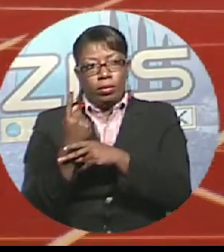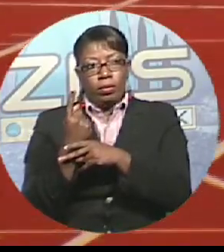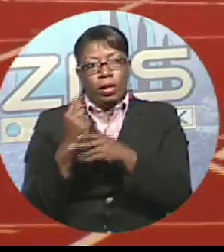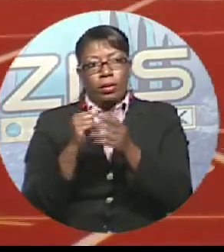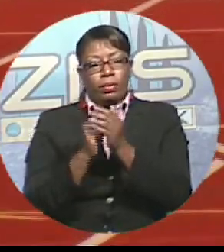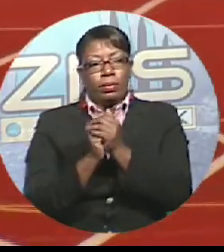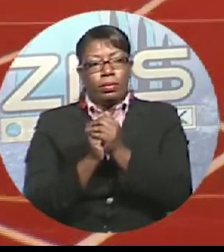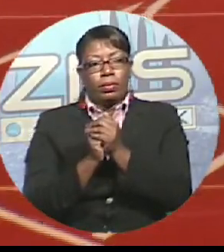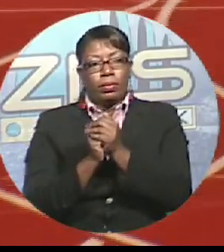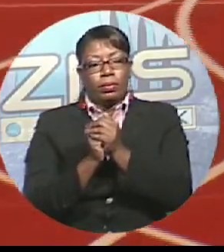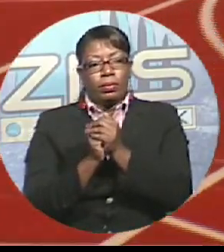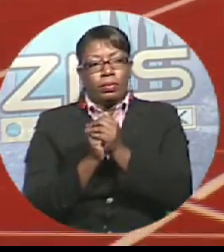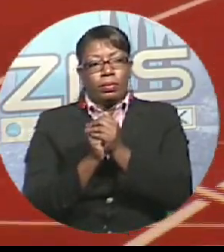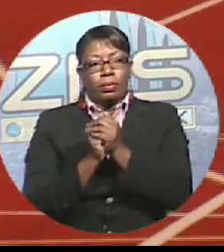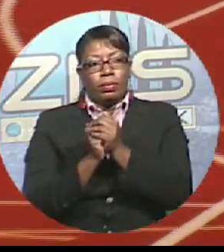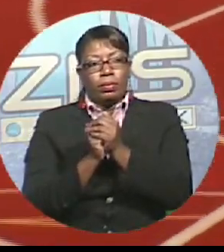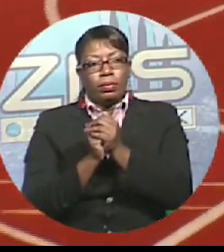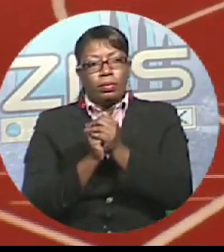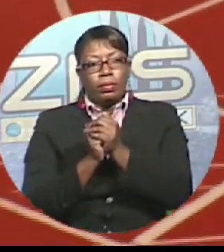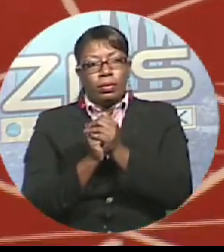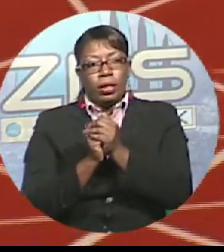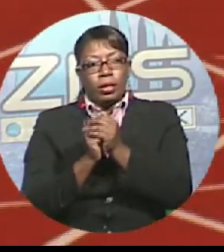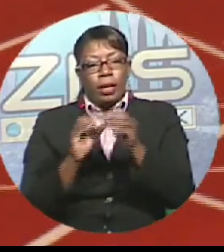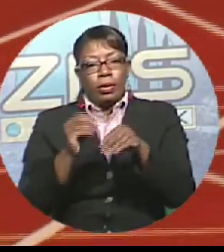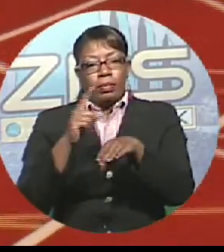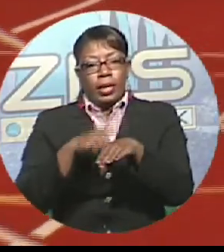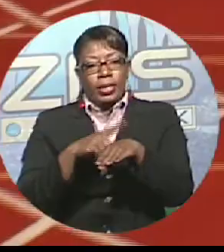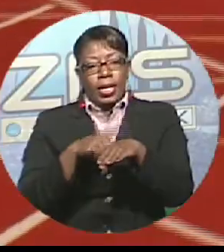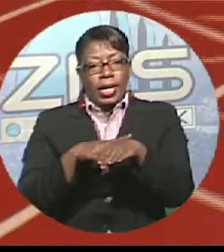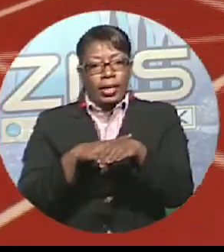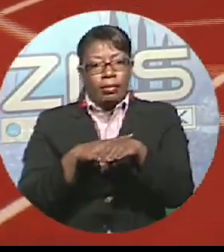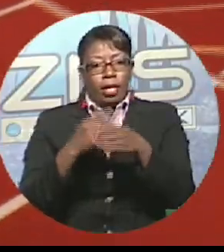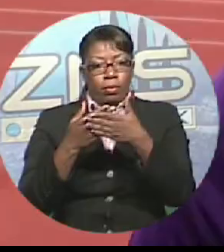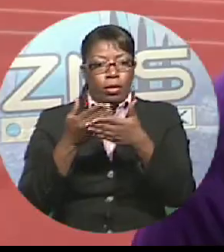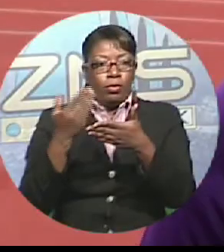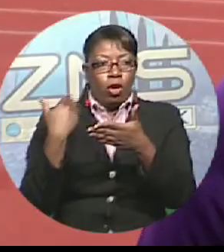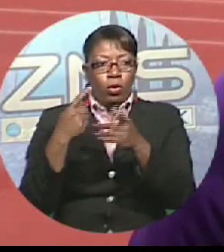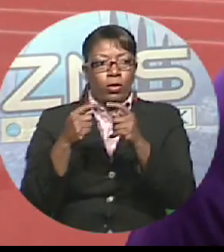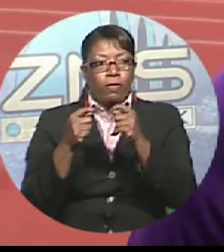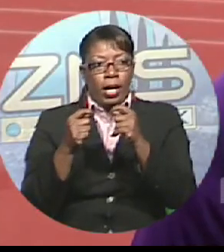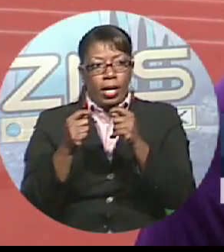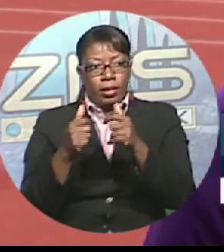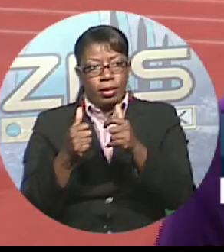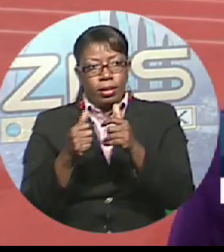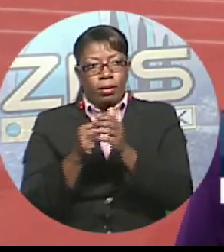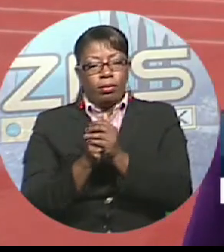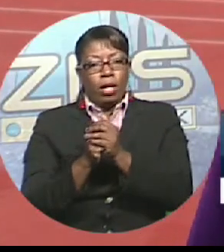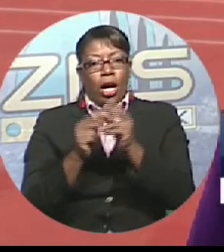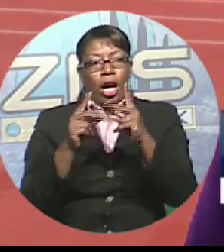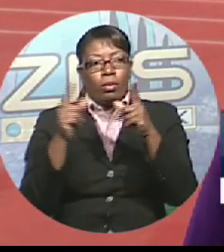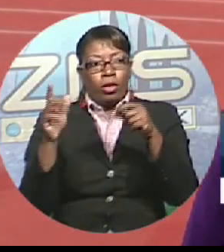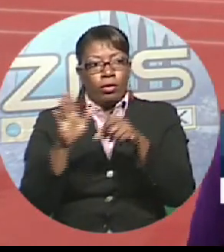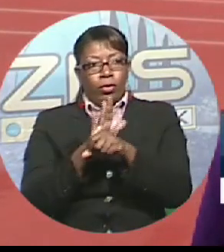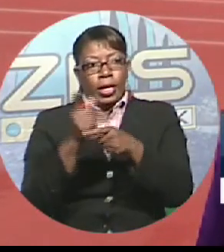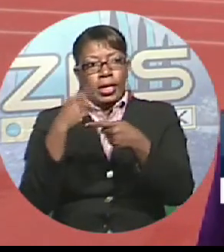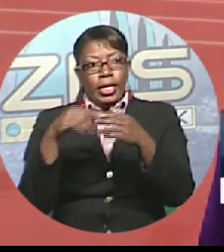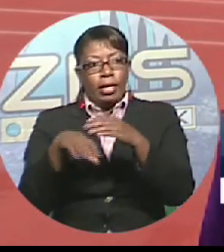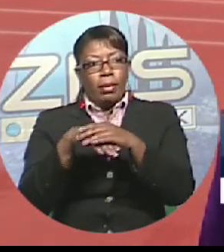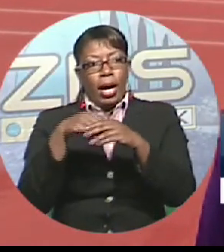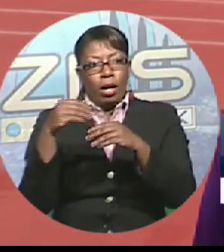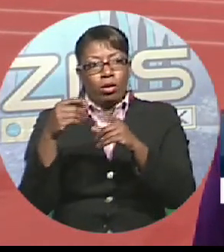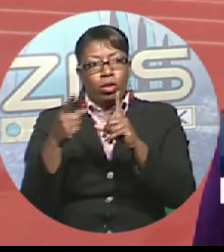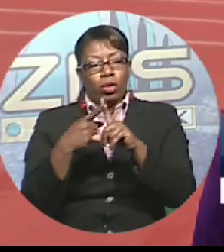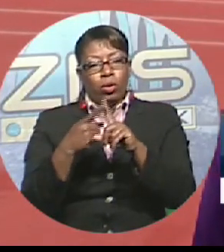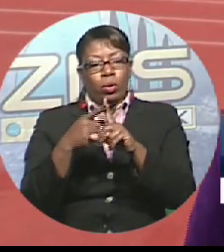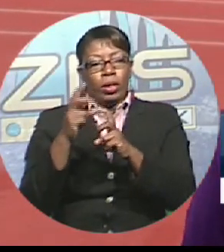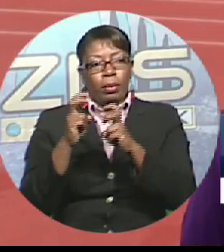very satisfied with the times that I put down, even though my time the week before was faster than the 200. But I am very grateful that I came out,